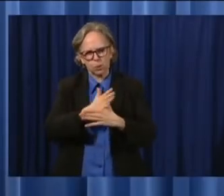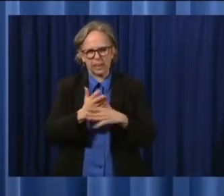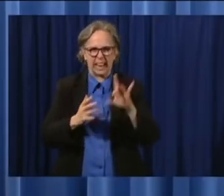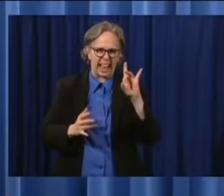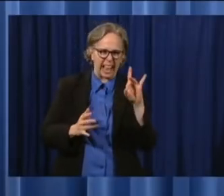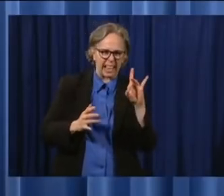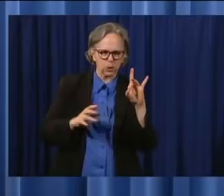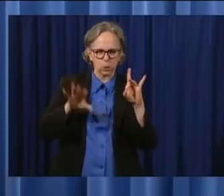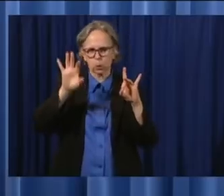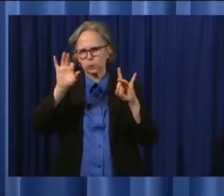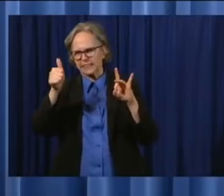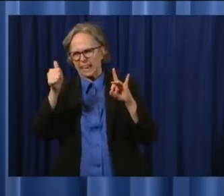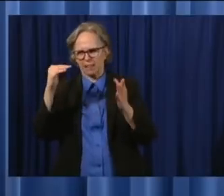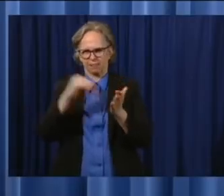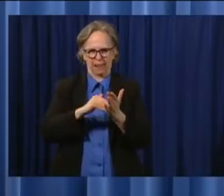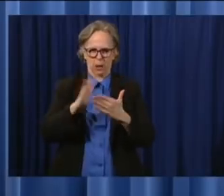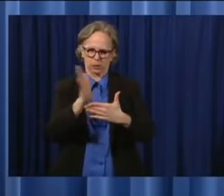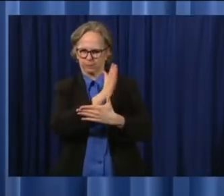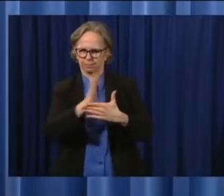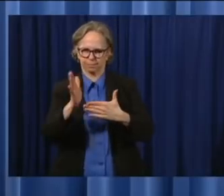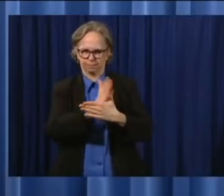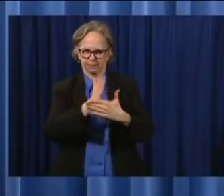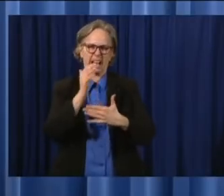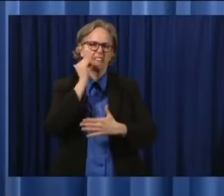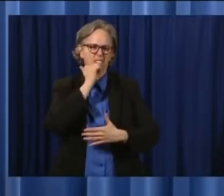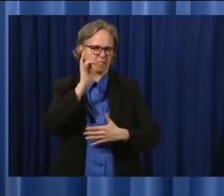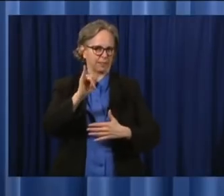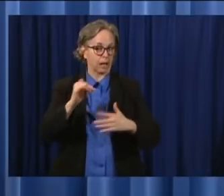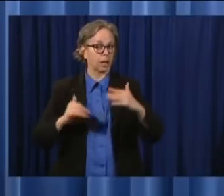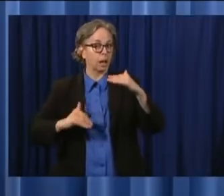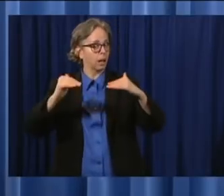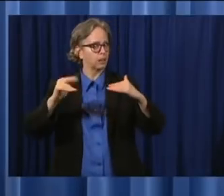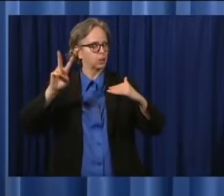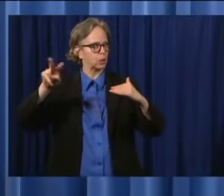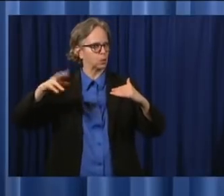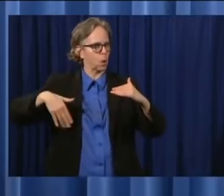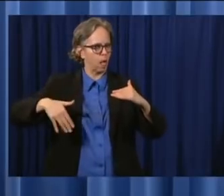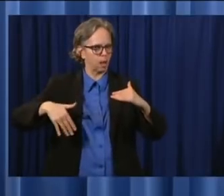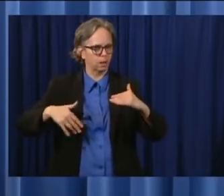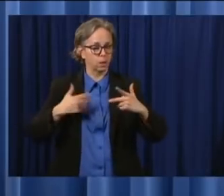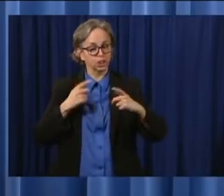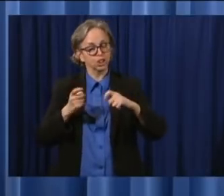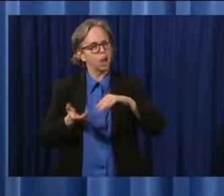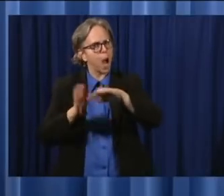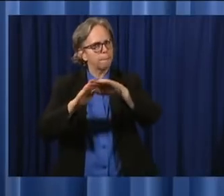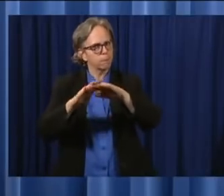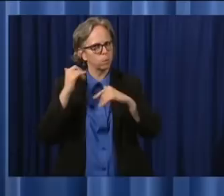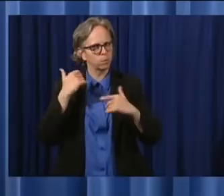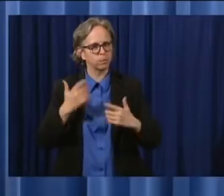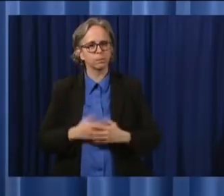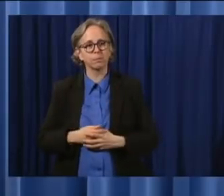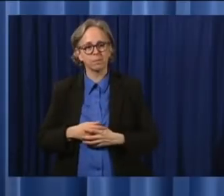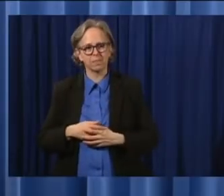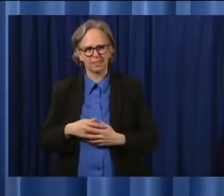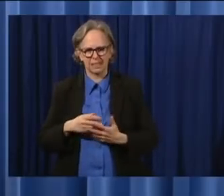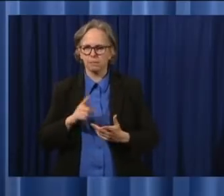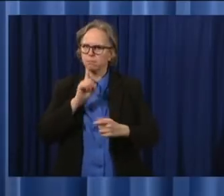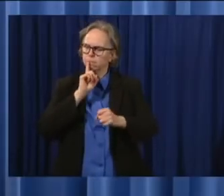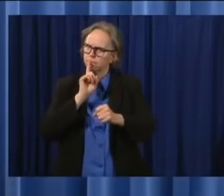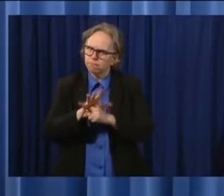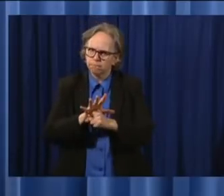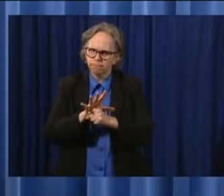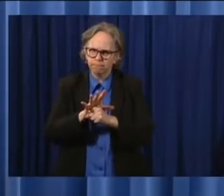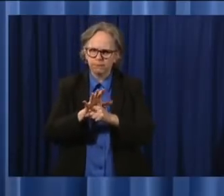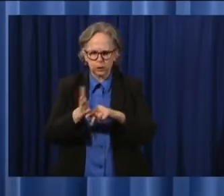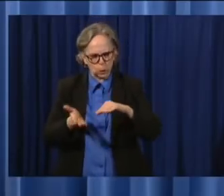to 10,000. Those numbers need to go up, and we are dedicated to getting that done. I think you're going to see them